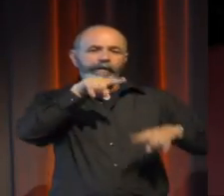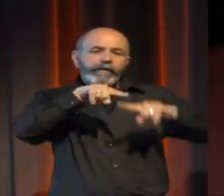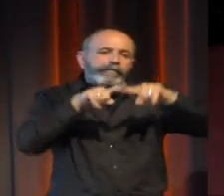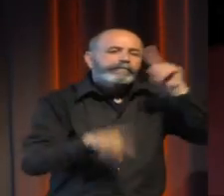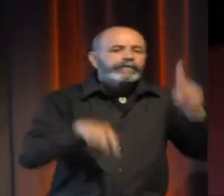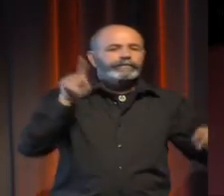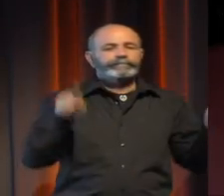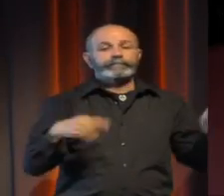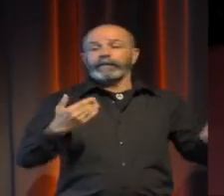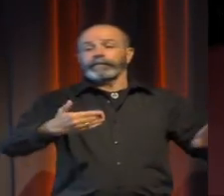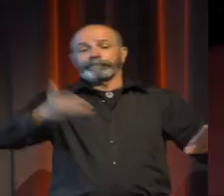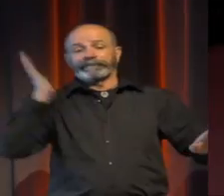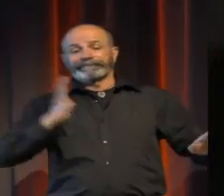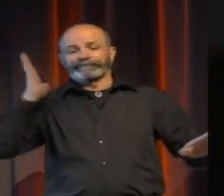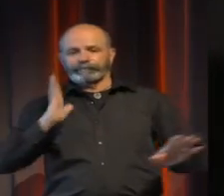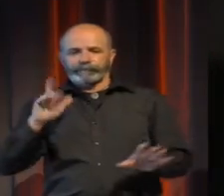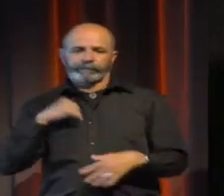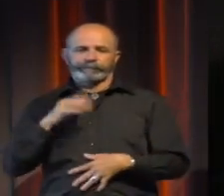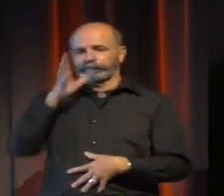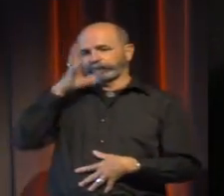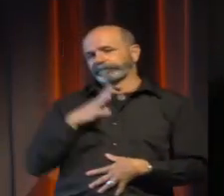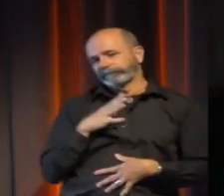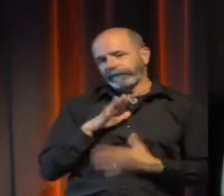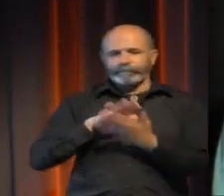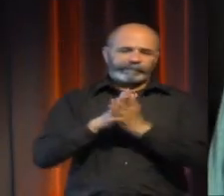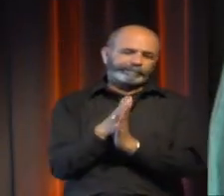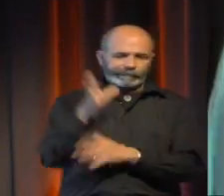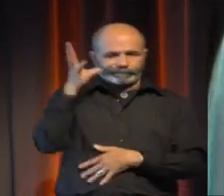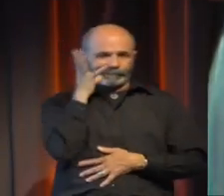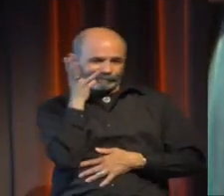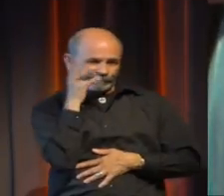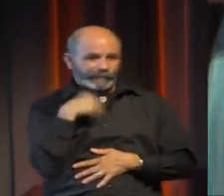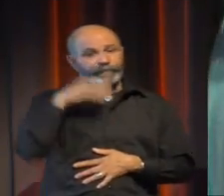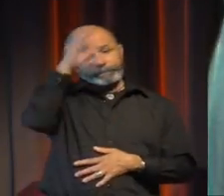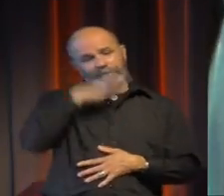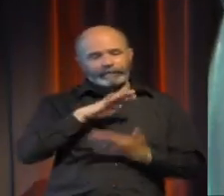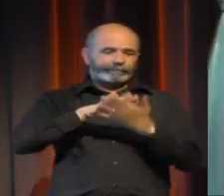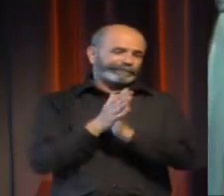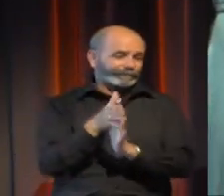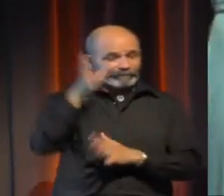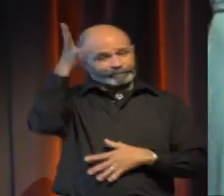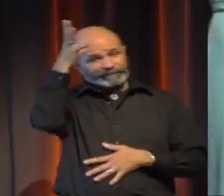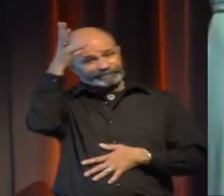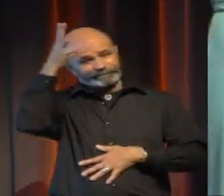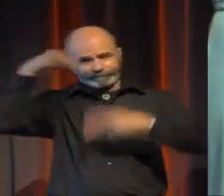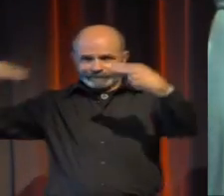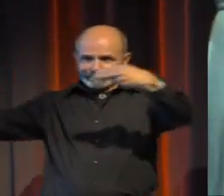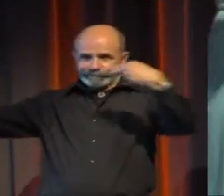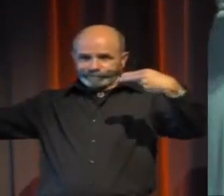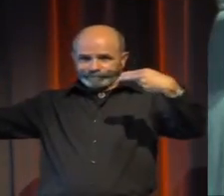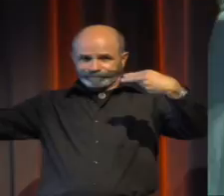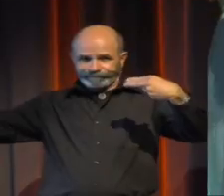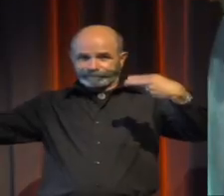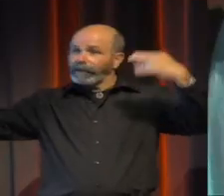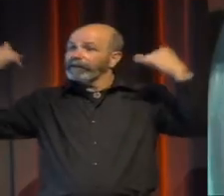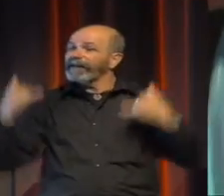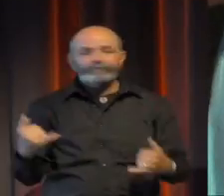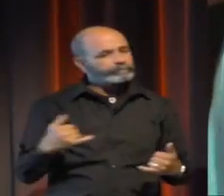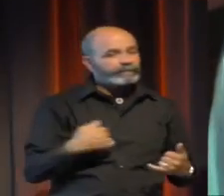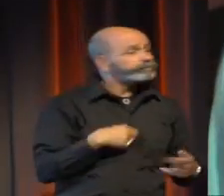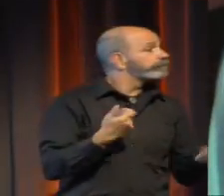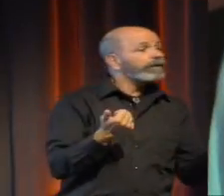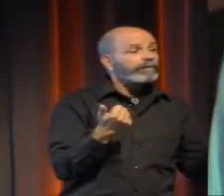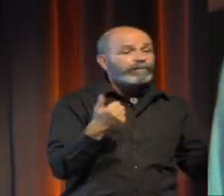father, but are instead viewed as a multitude of our traits, of our experiences, and the factors